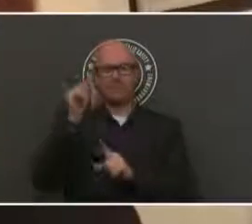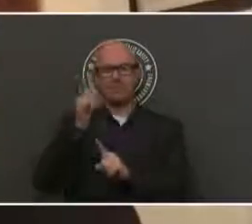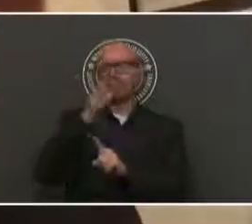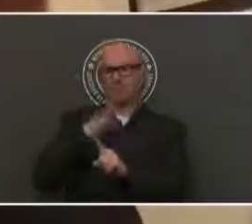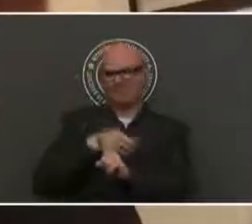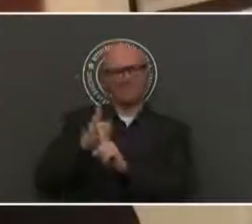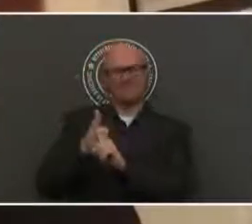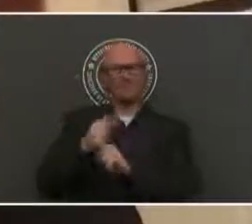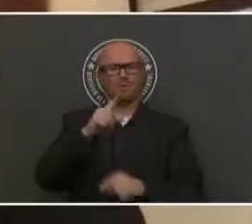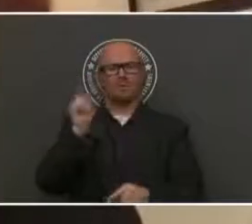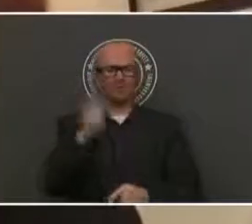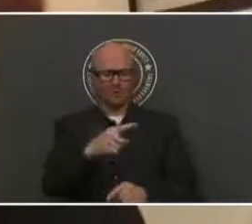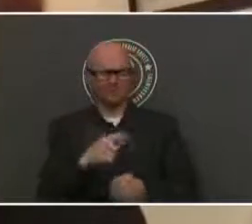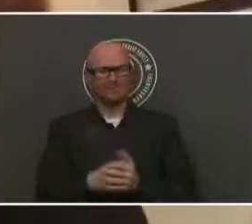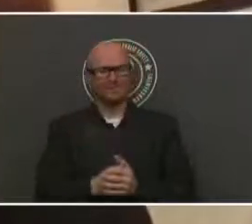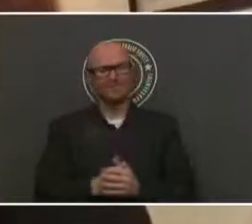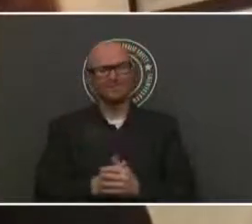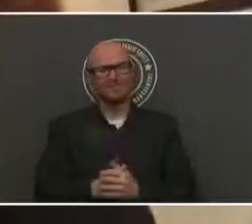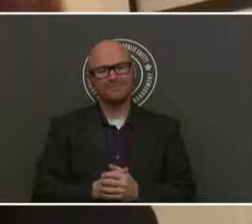did it. Great.